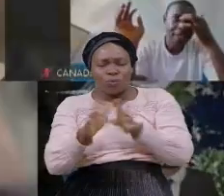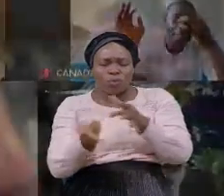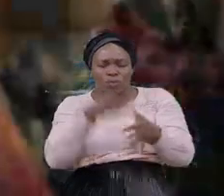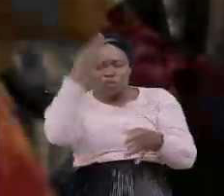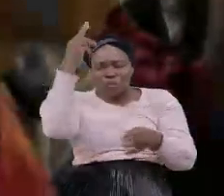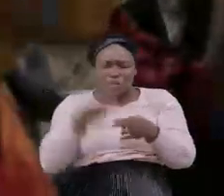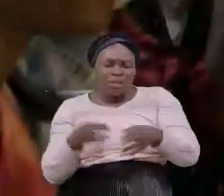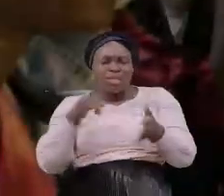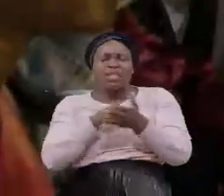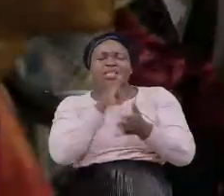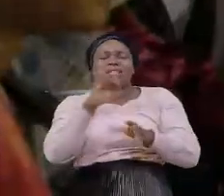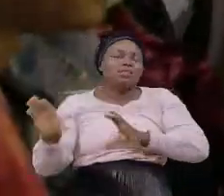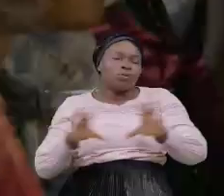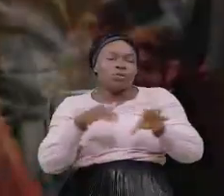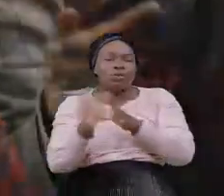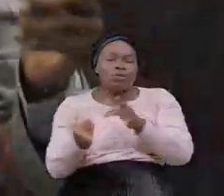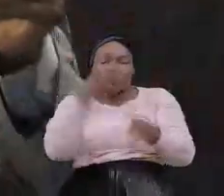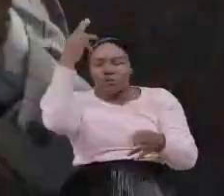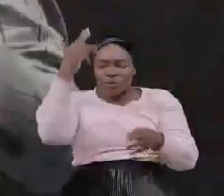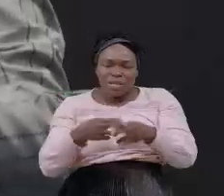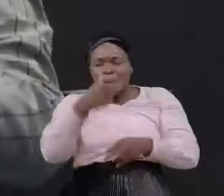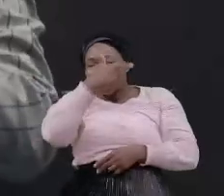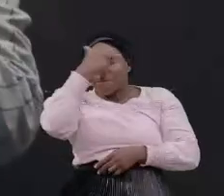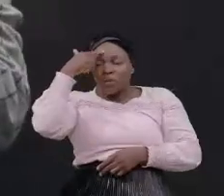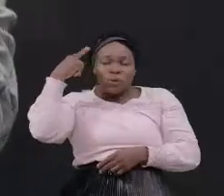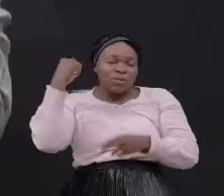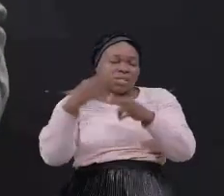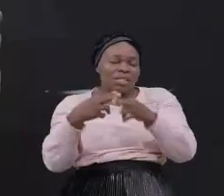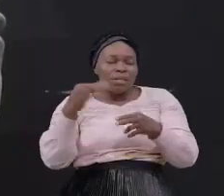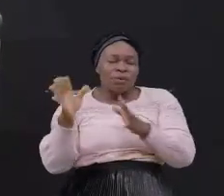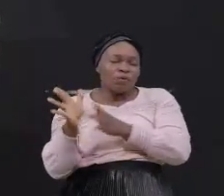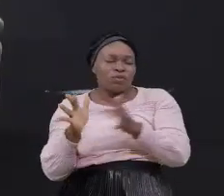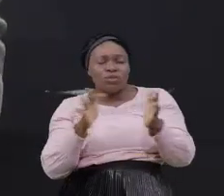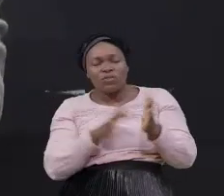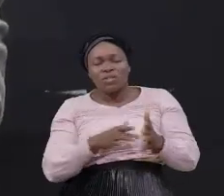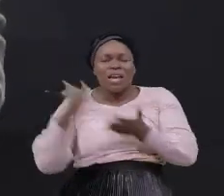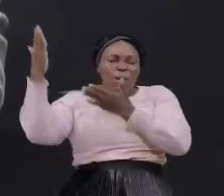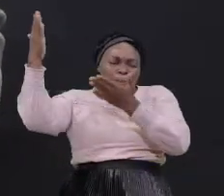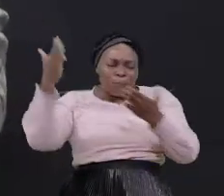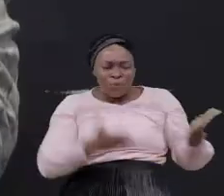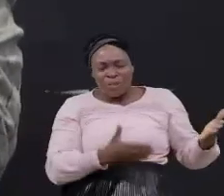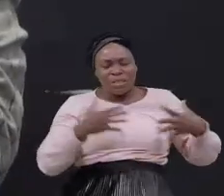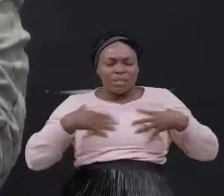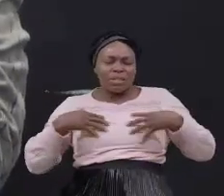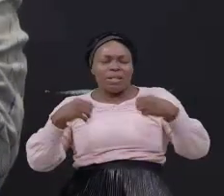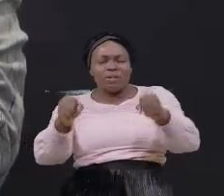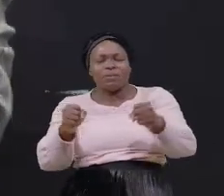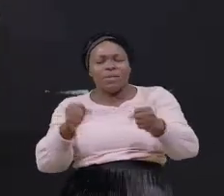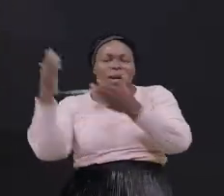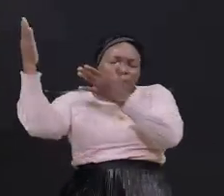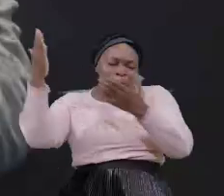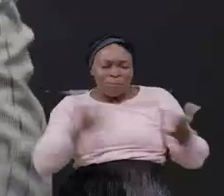done. Because the name of Jesus brings healing, brings